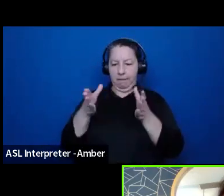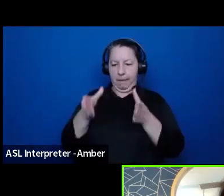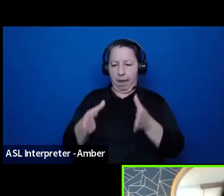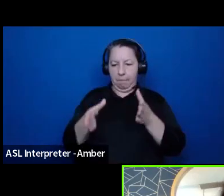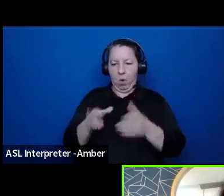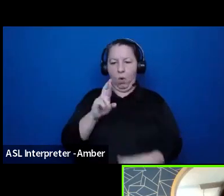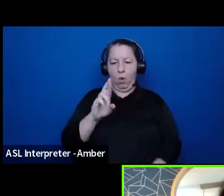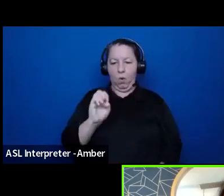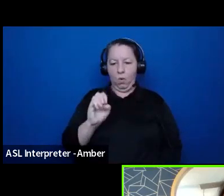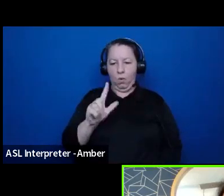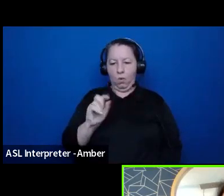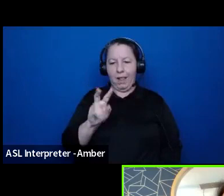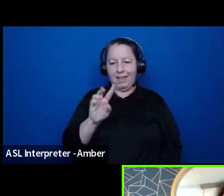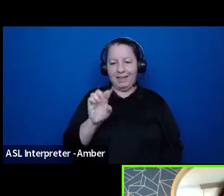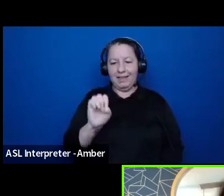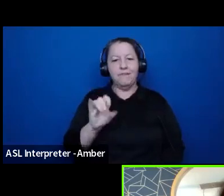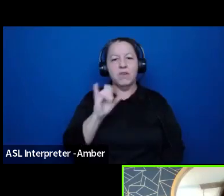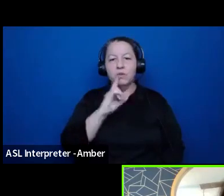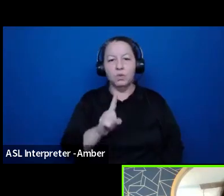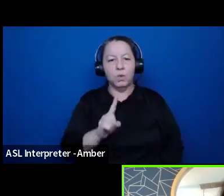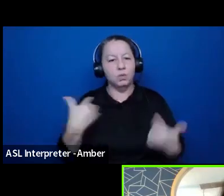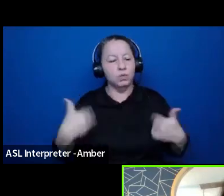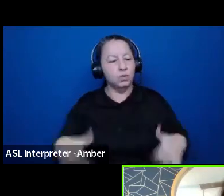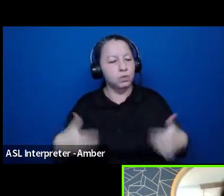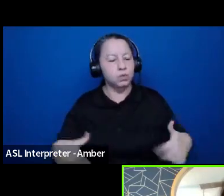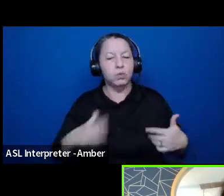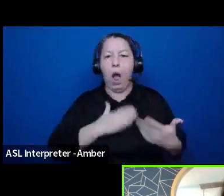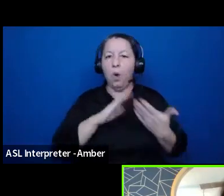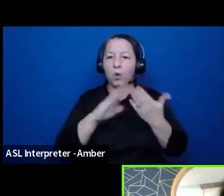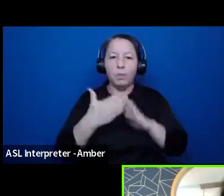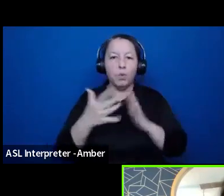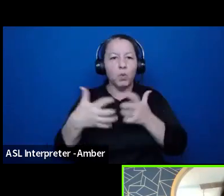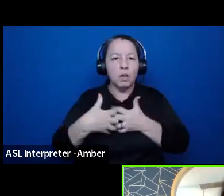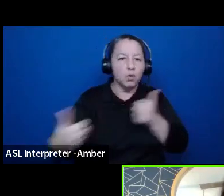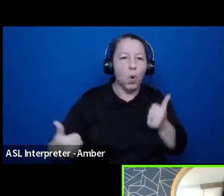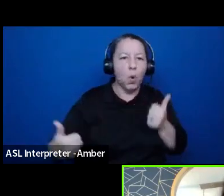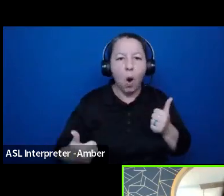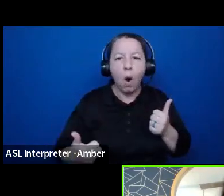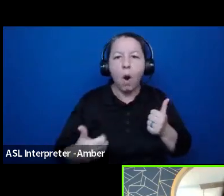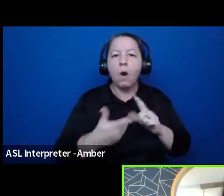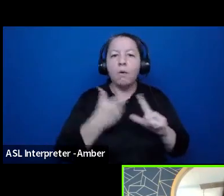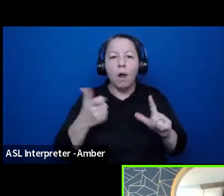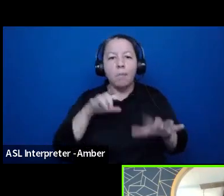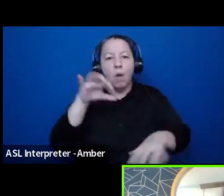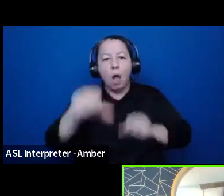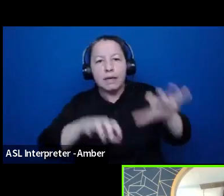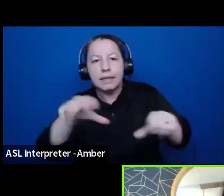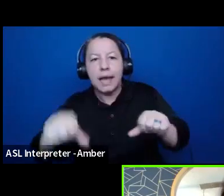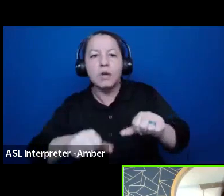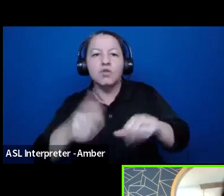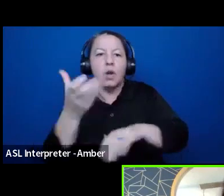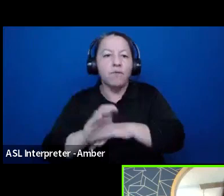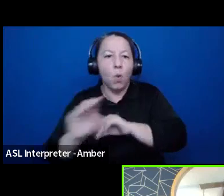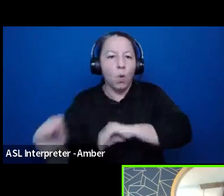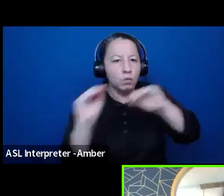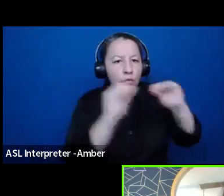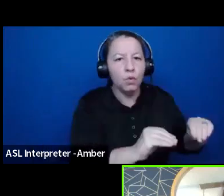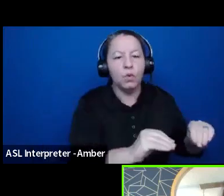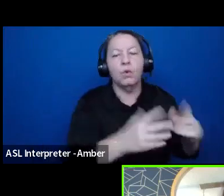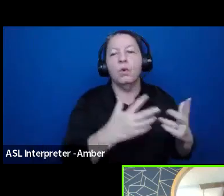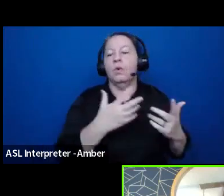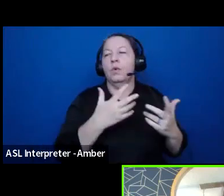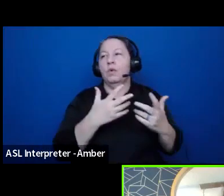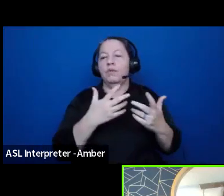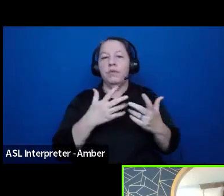from colonization and from relocation and from all the things that tear our families and